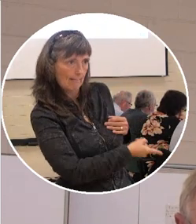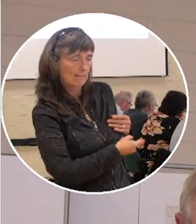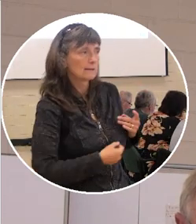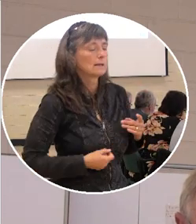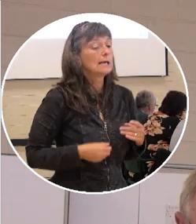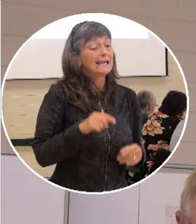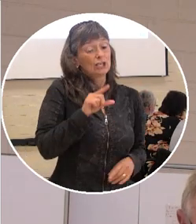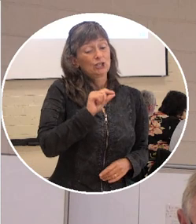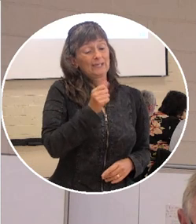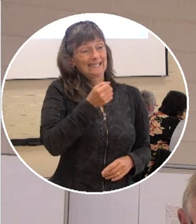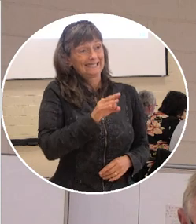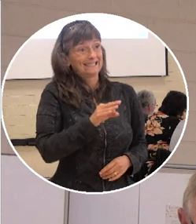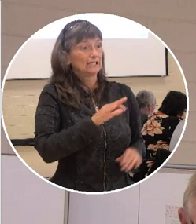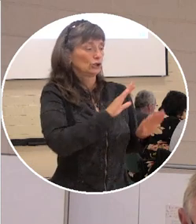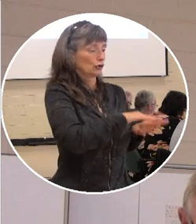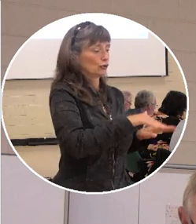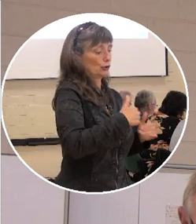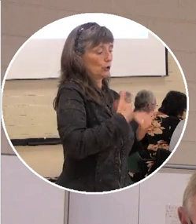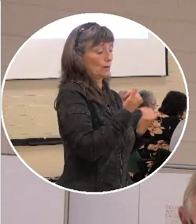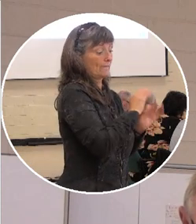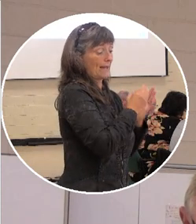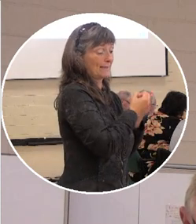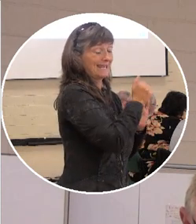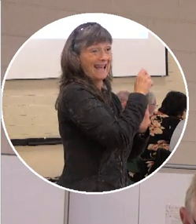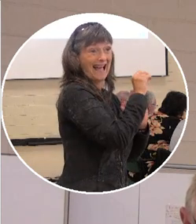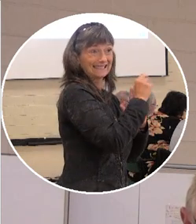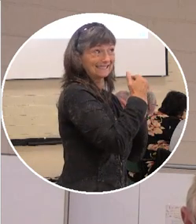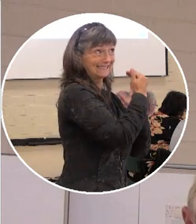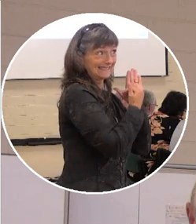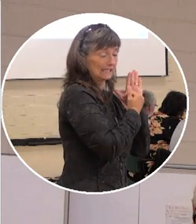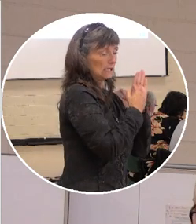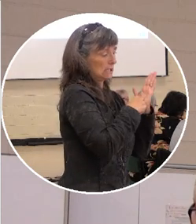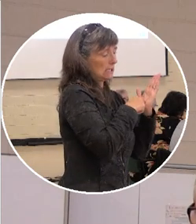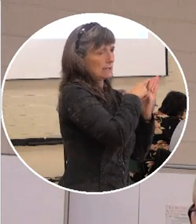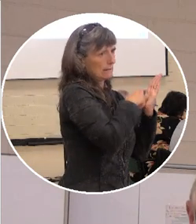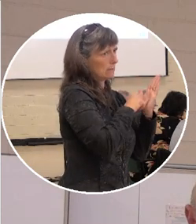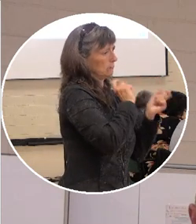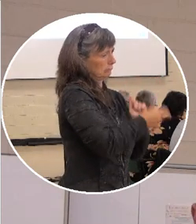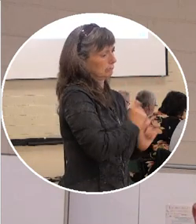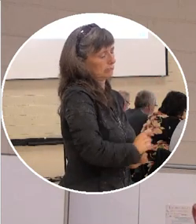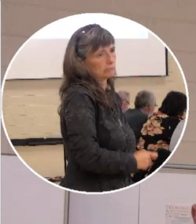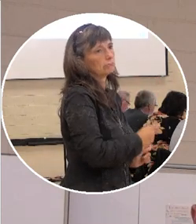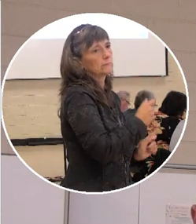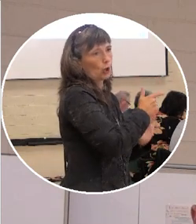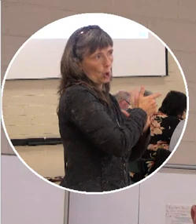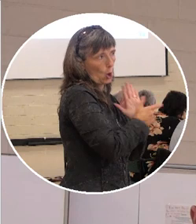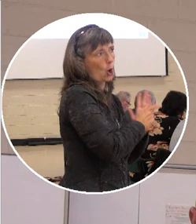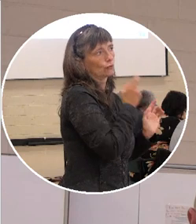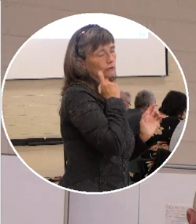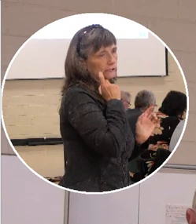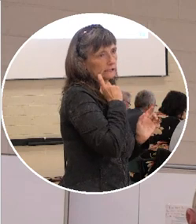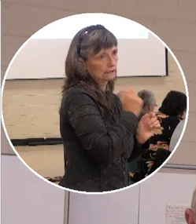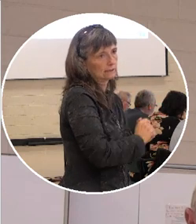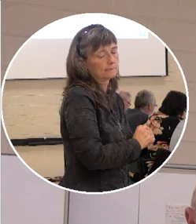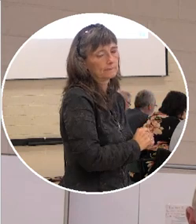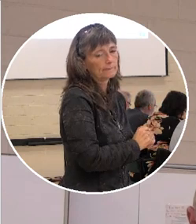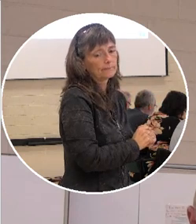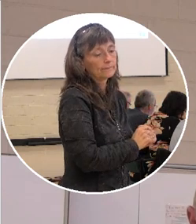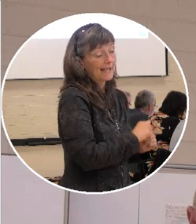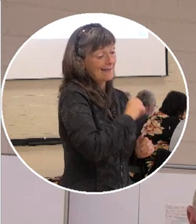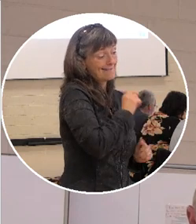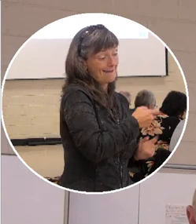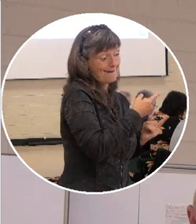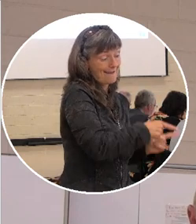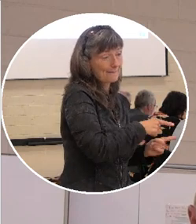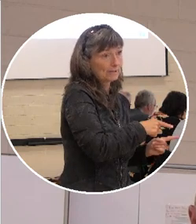the Children, Youth, and Families Act was proclaimed with a number of substantial changes in legislation. As a result of those